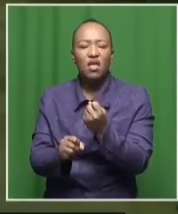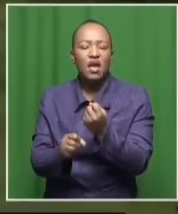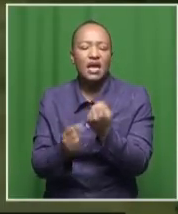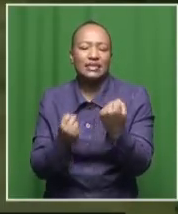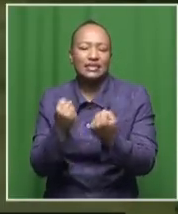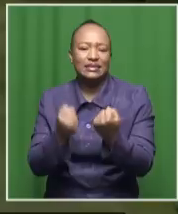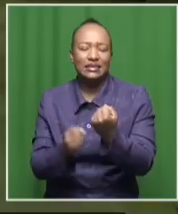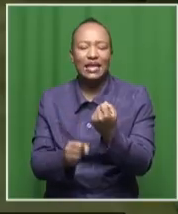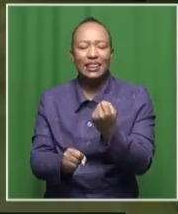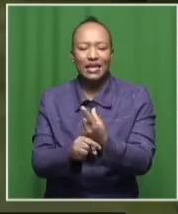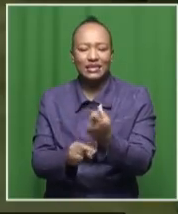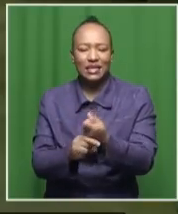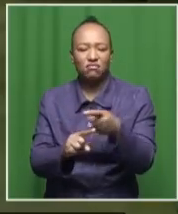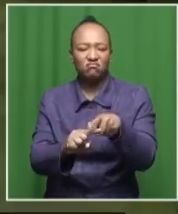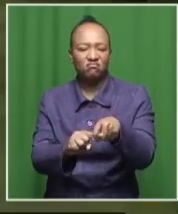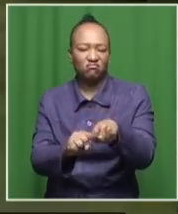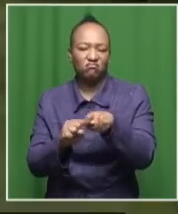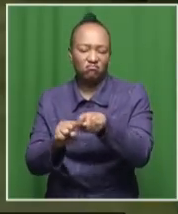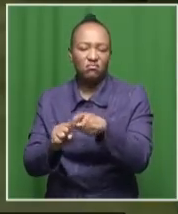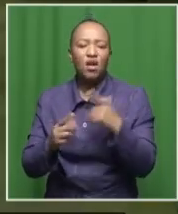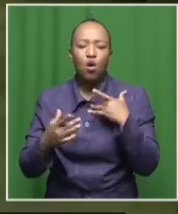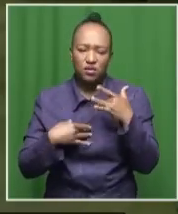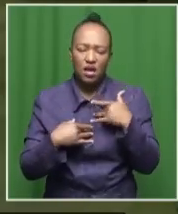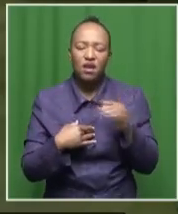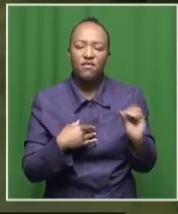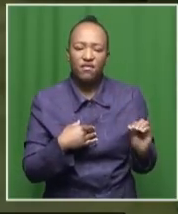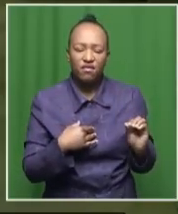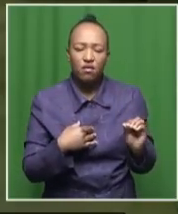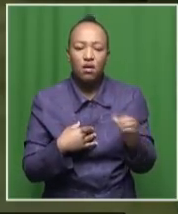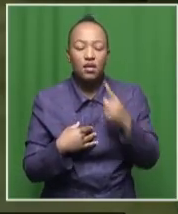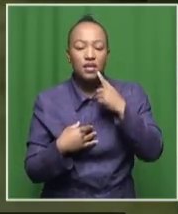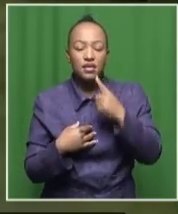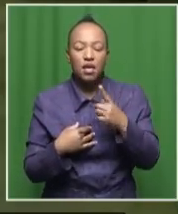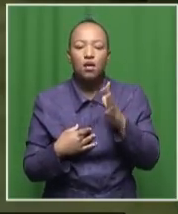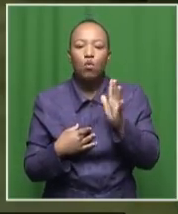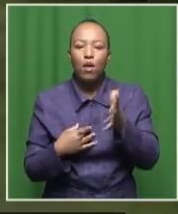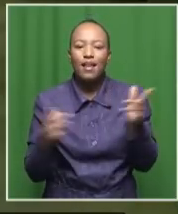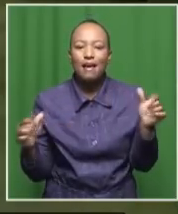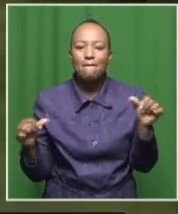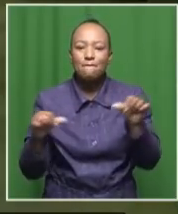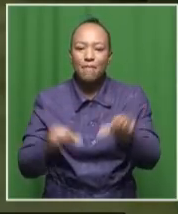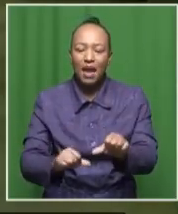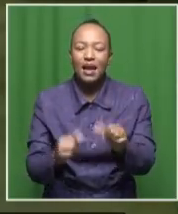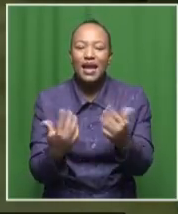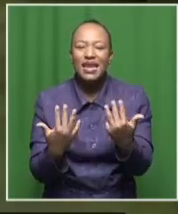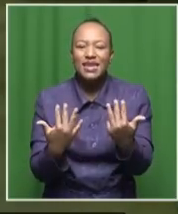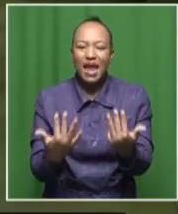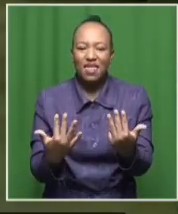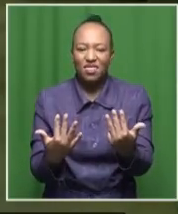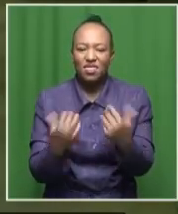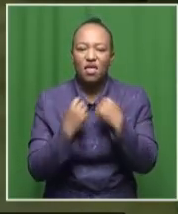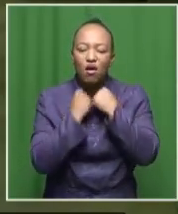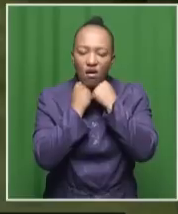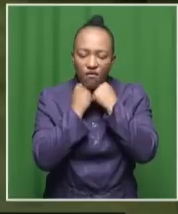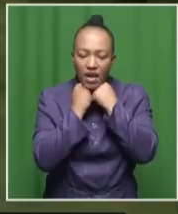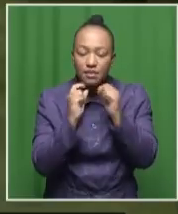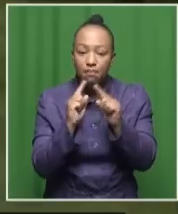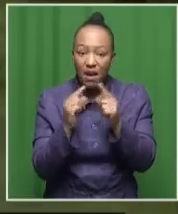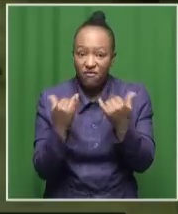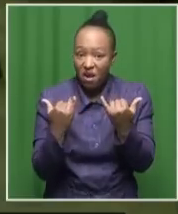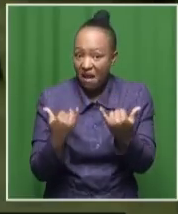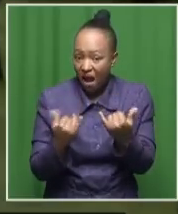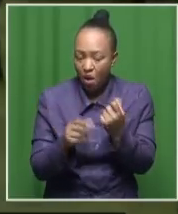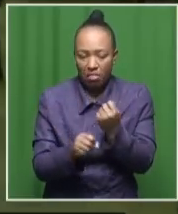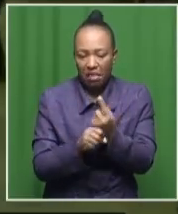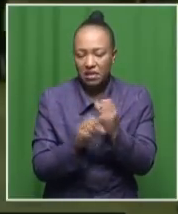very concerned about that. So they are saying they will only come back on the 9th of August to come and operate until this matter is resolved. So we'll go to